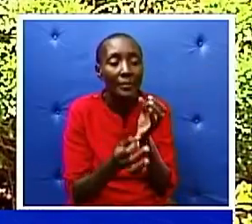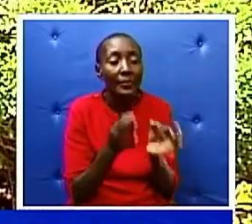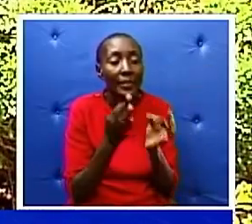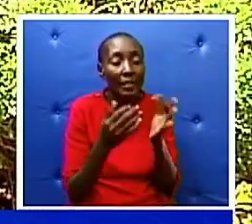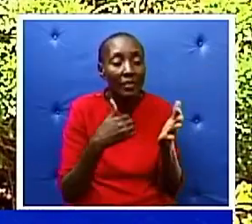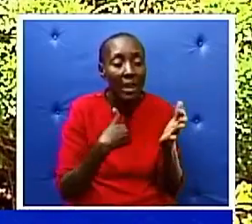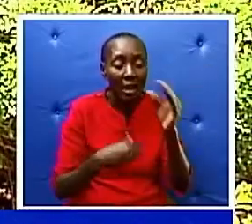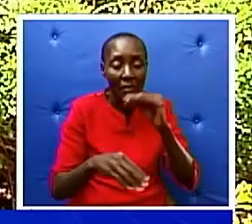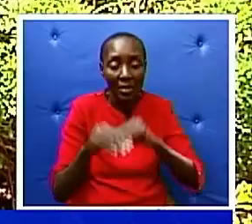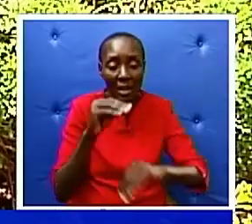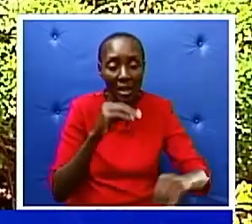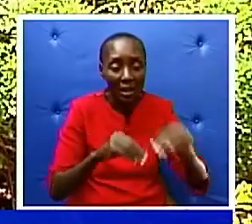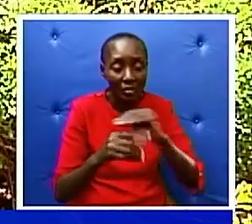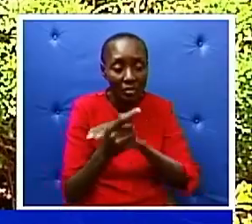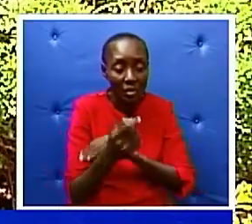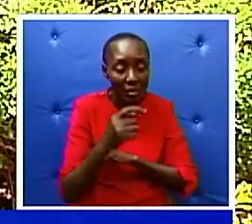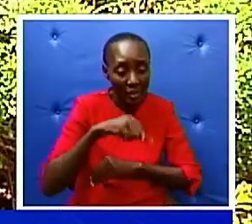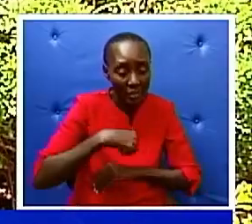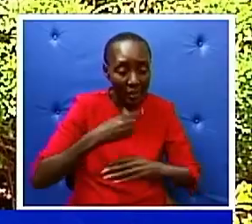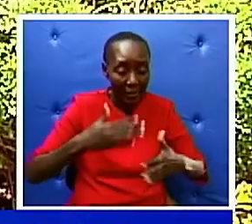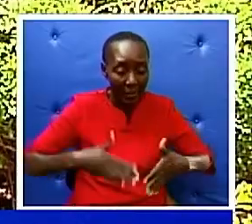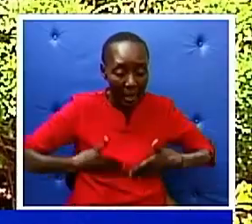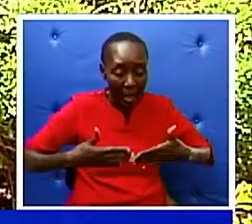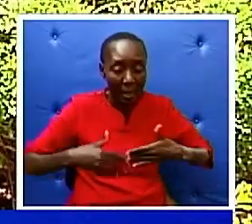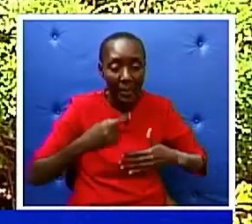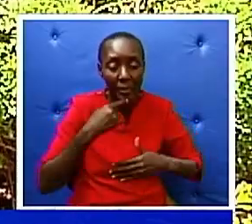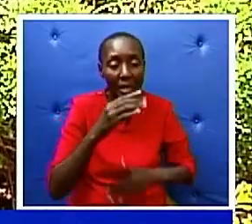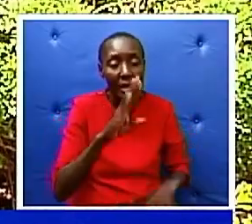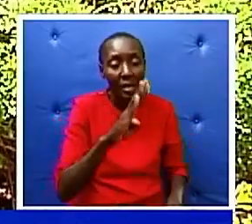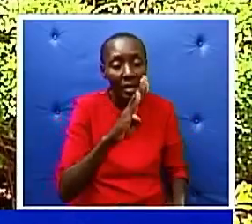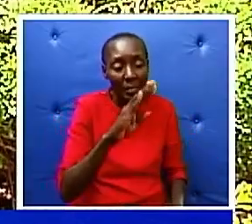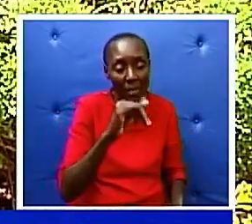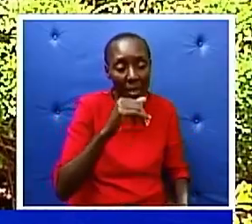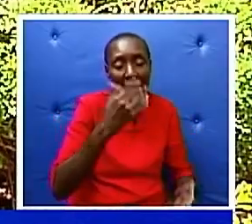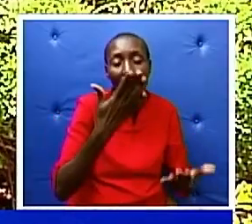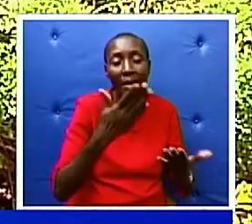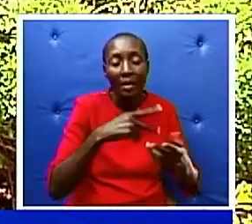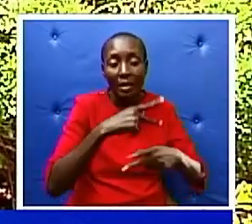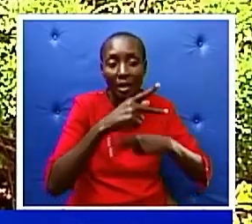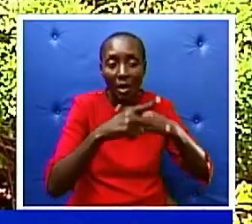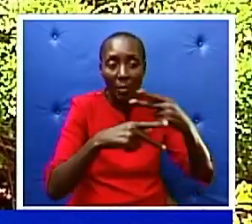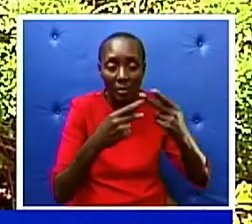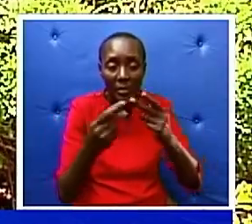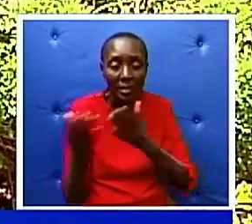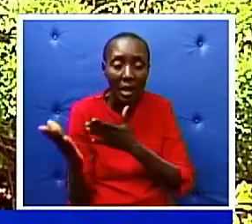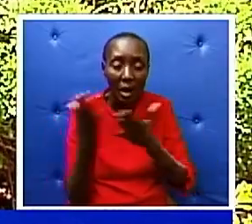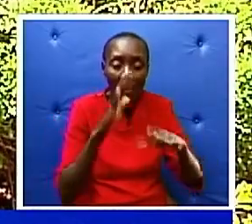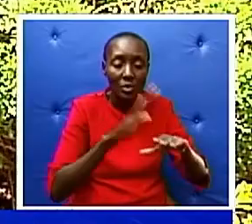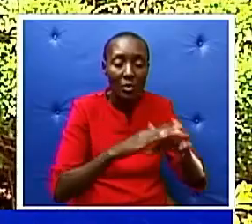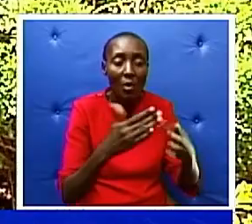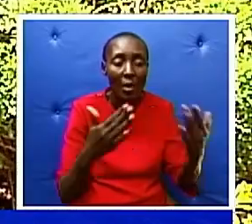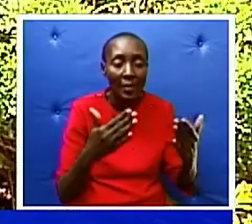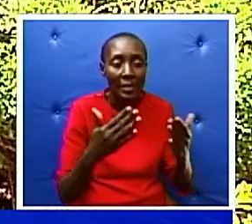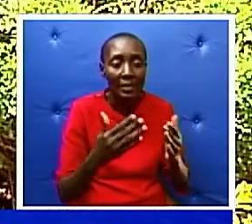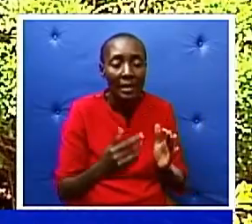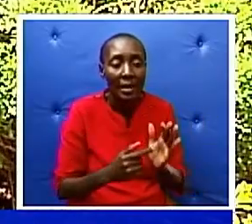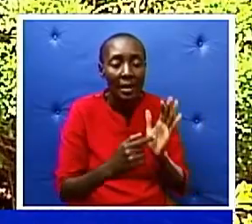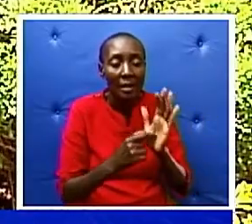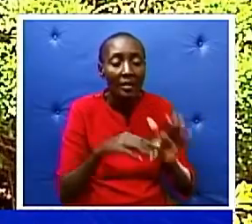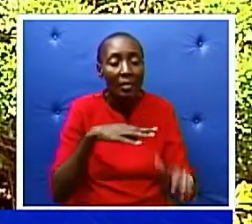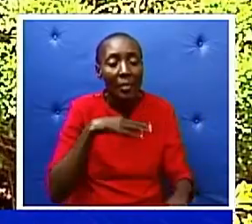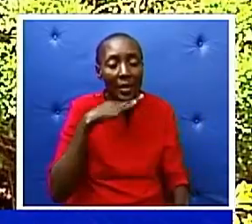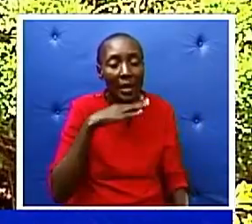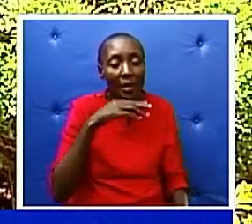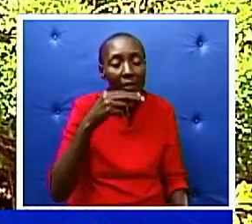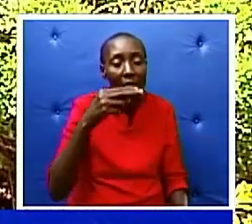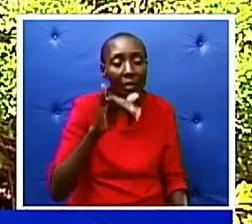by-election, and I am glad to say the BBI process has brought some good things with it. We had the death of Yusuf Haji, and